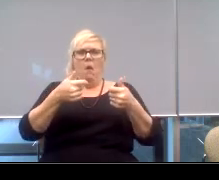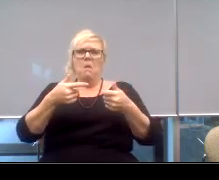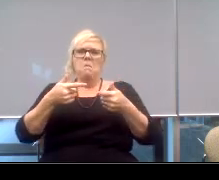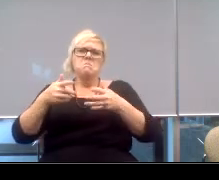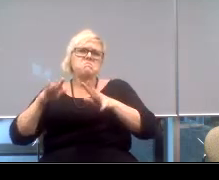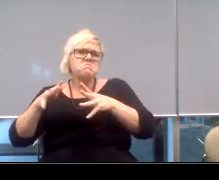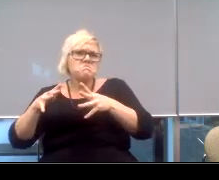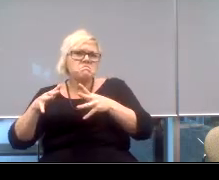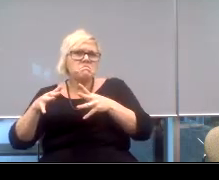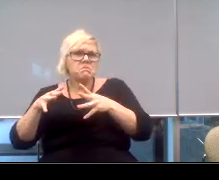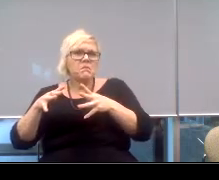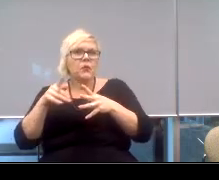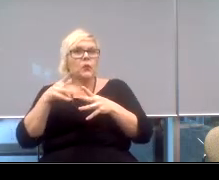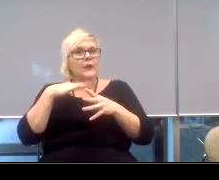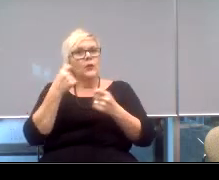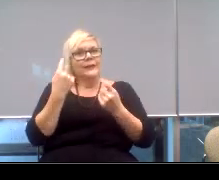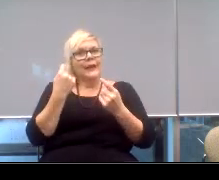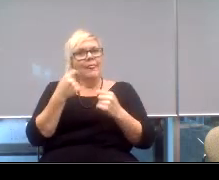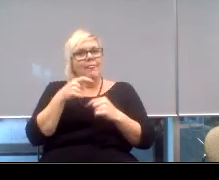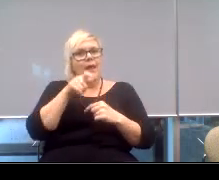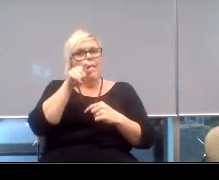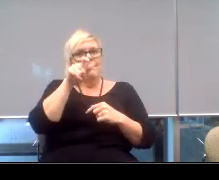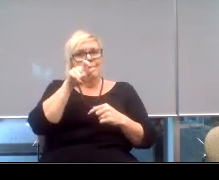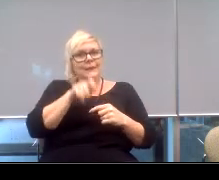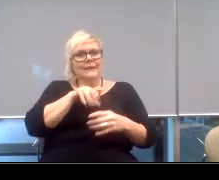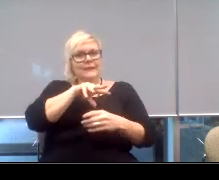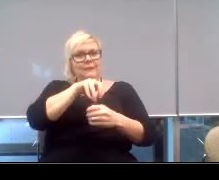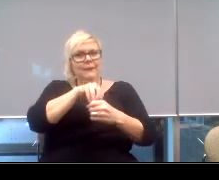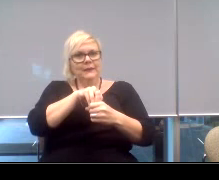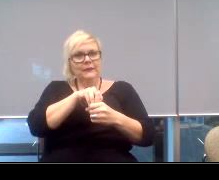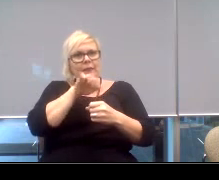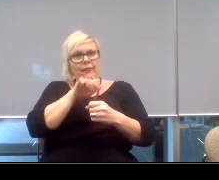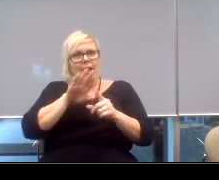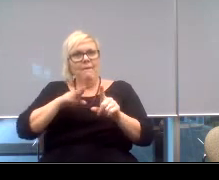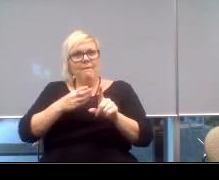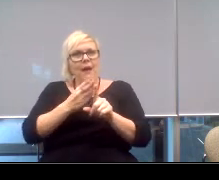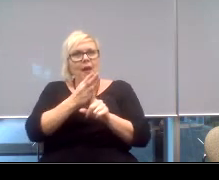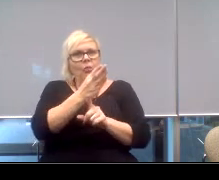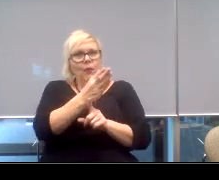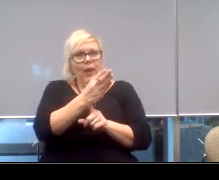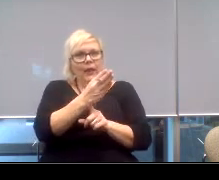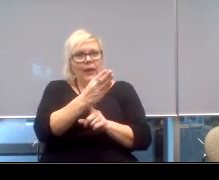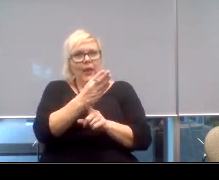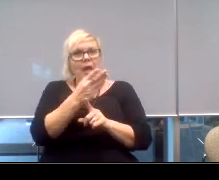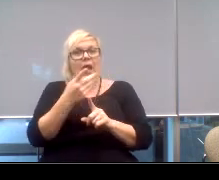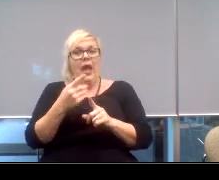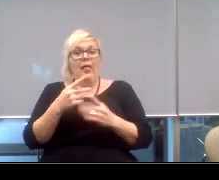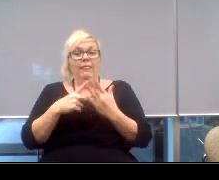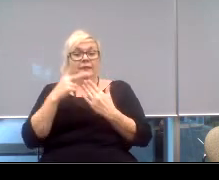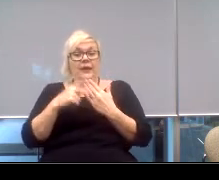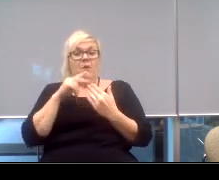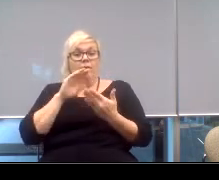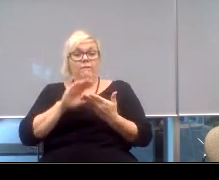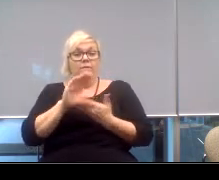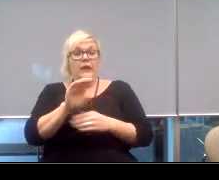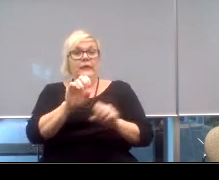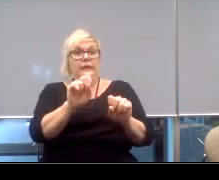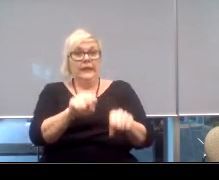need to understand the participant pathway that I talked about earlier and what is funded via the scheme, so its